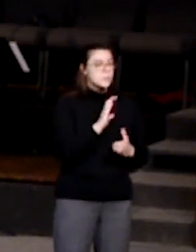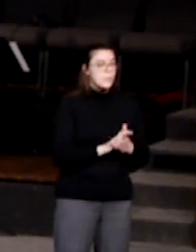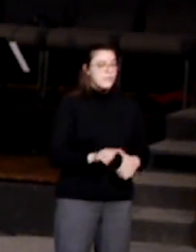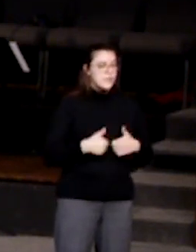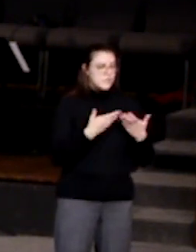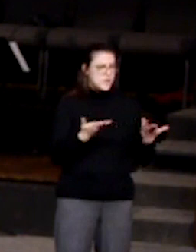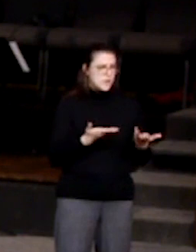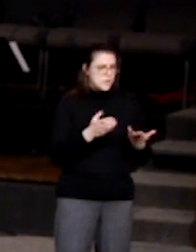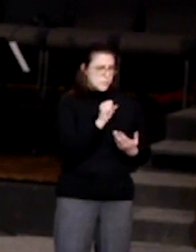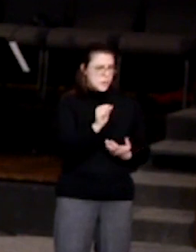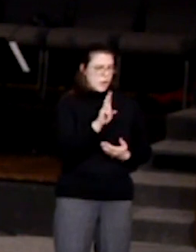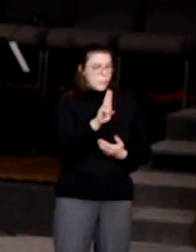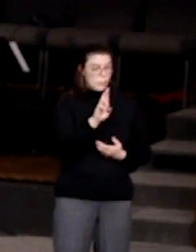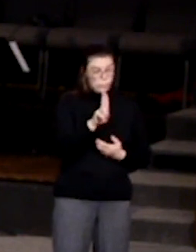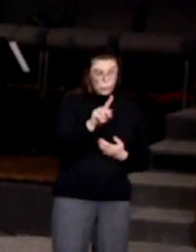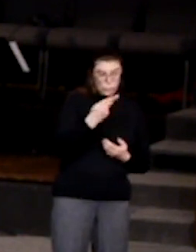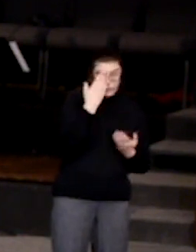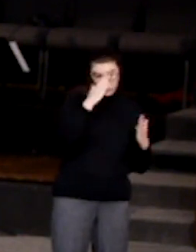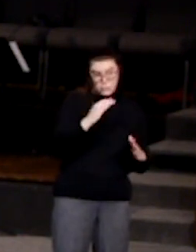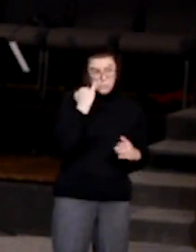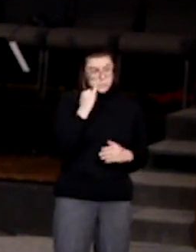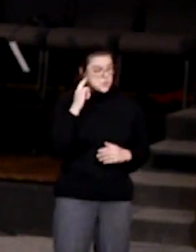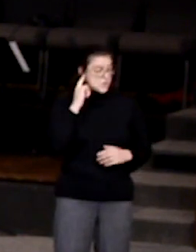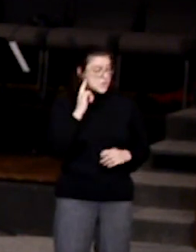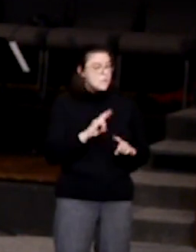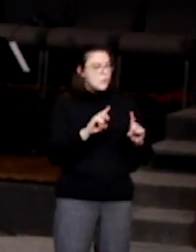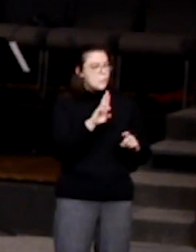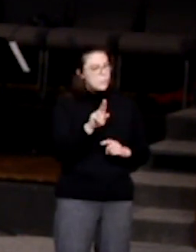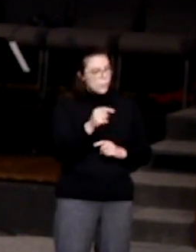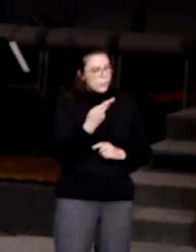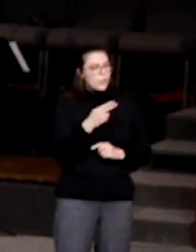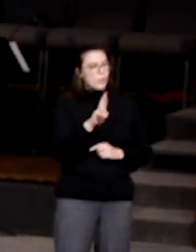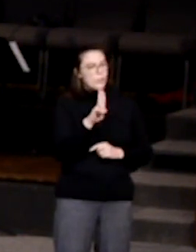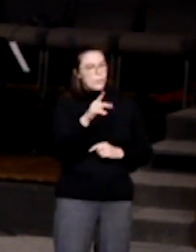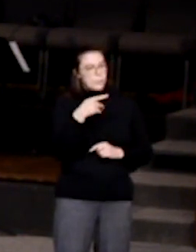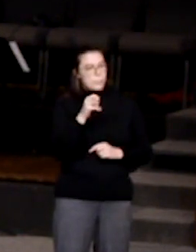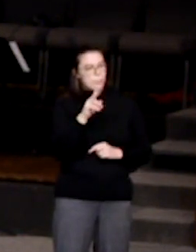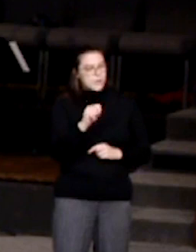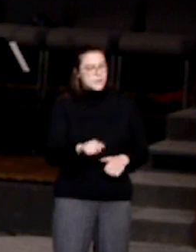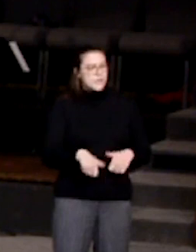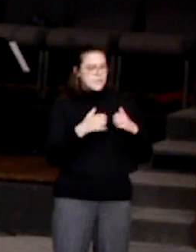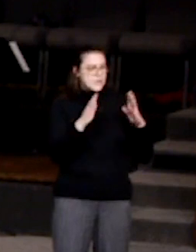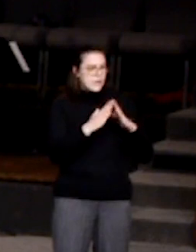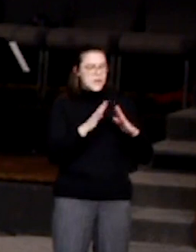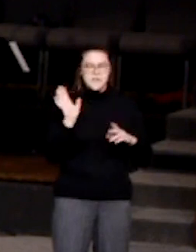if you're listening on the radio, but Ruth Rupert lives here in town with her daughter. And I said, "Ruth, I got to see your husband while I